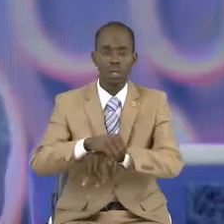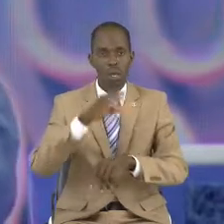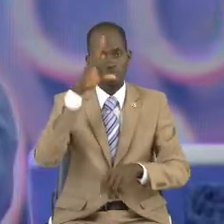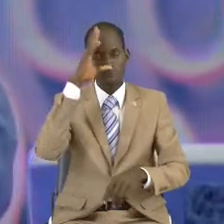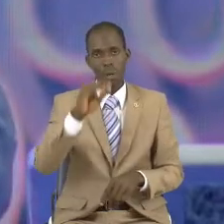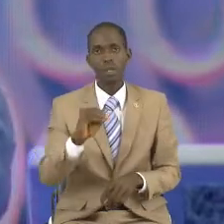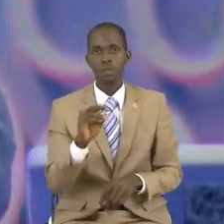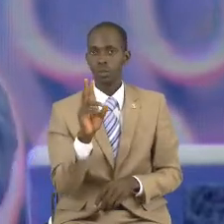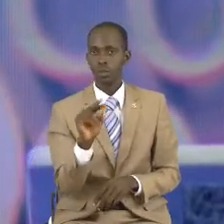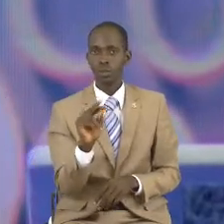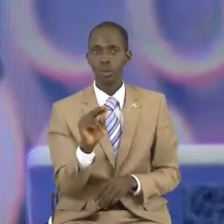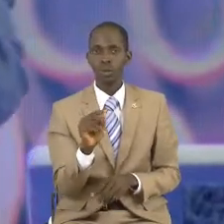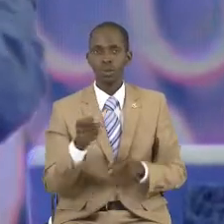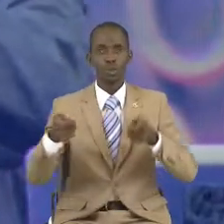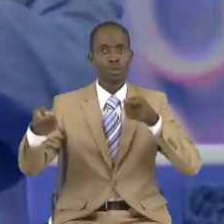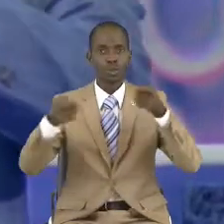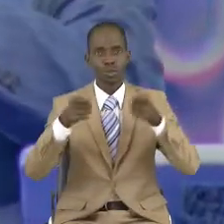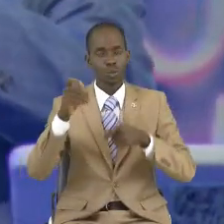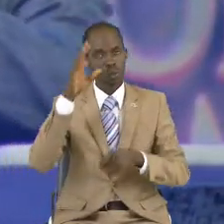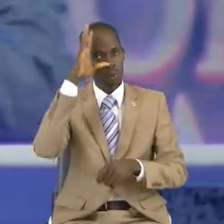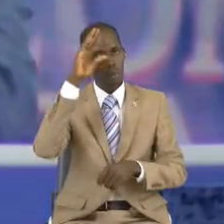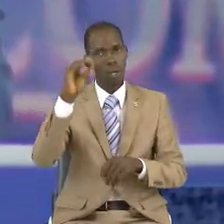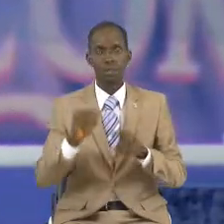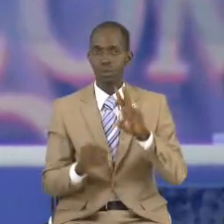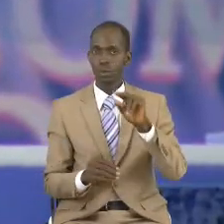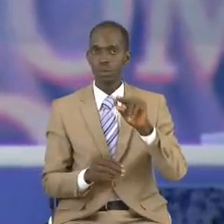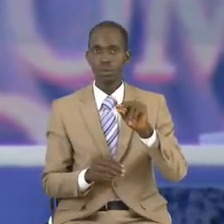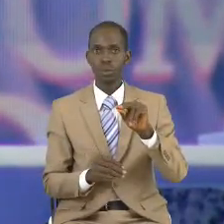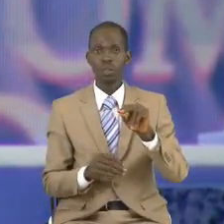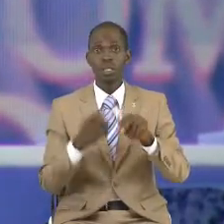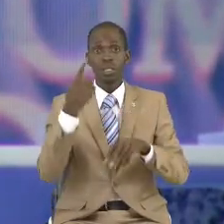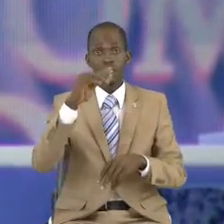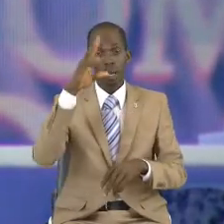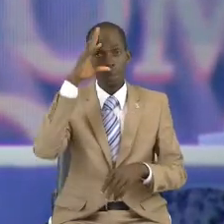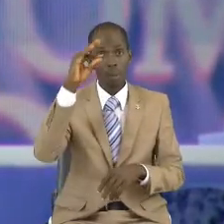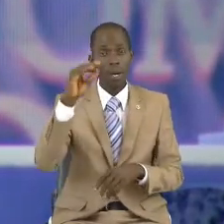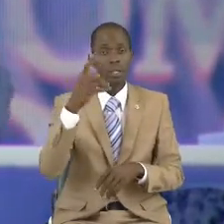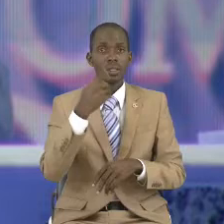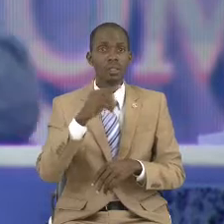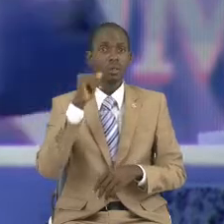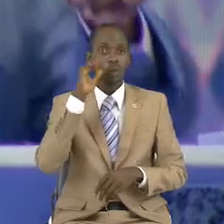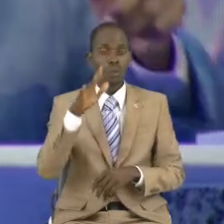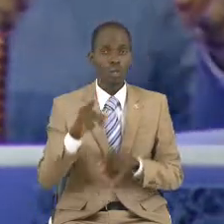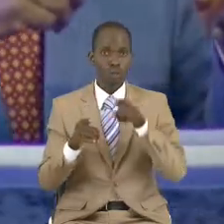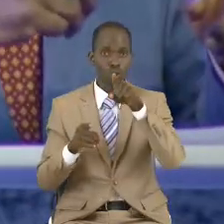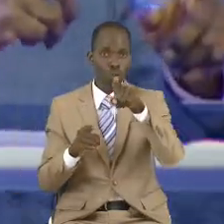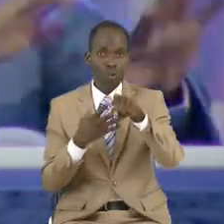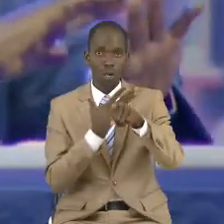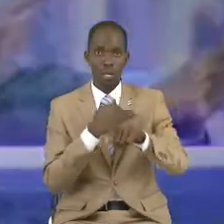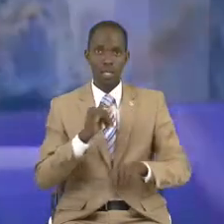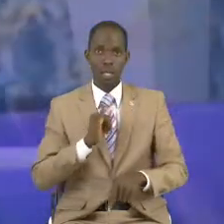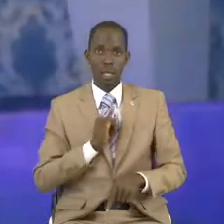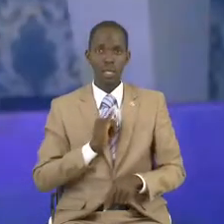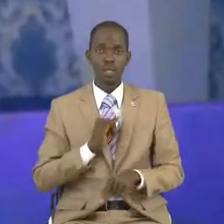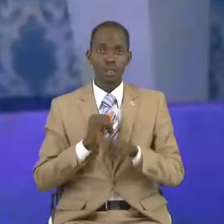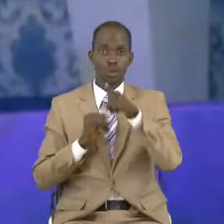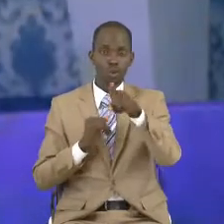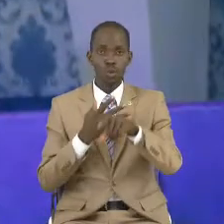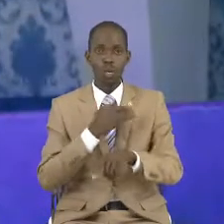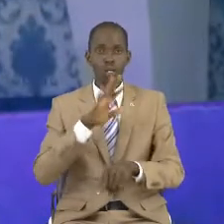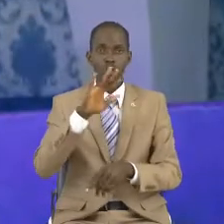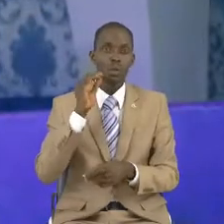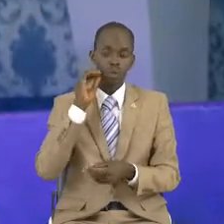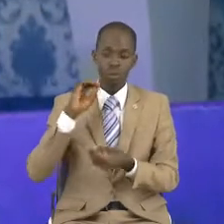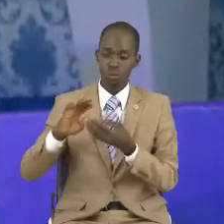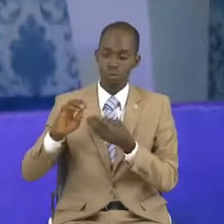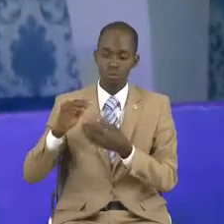dominates man the man the woman you and i you and your neighbor you and every